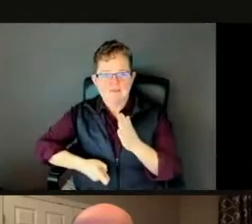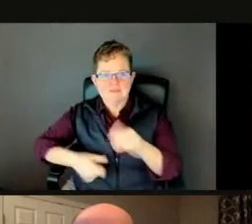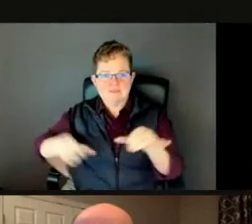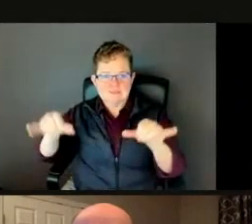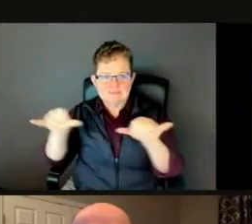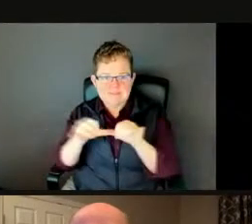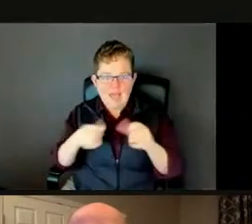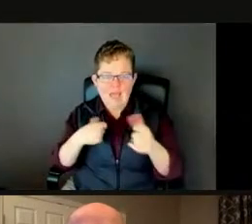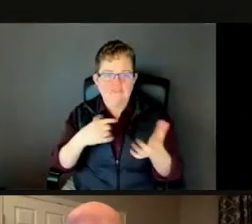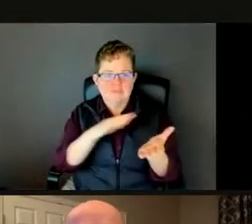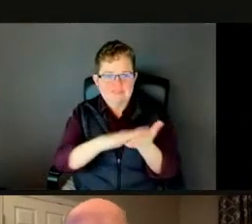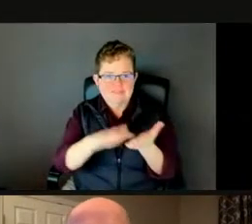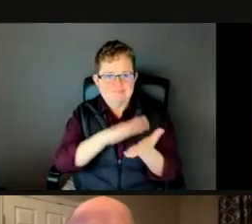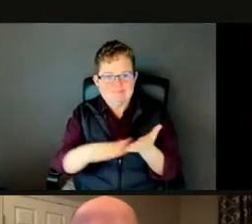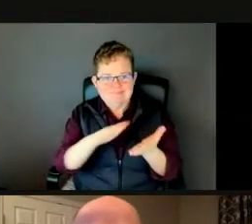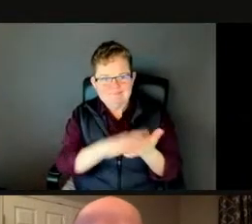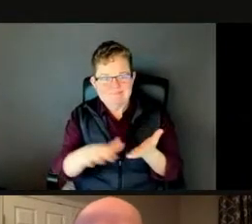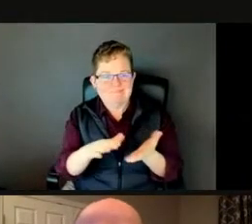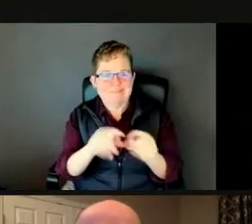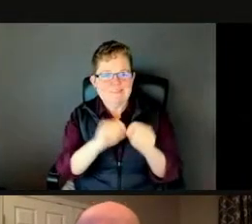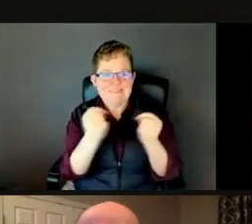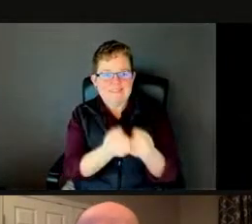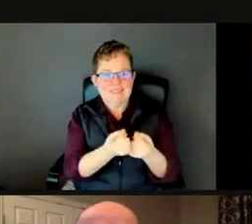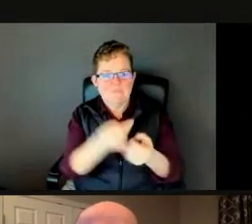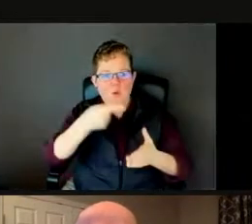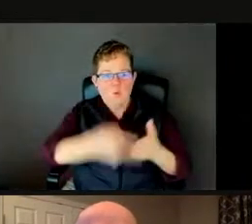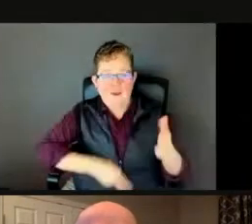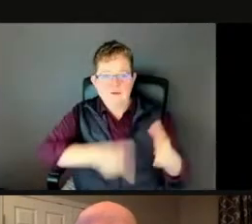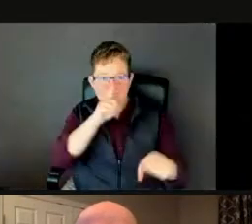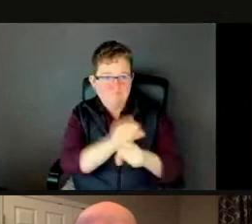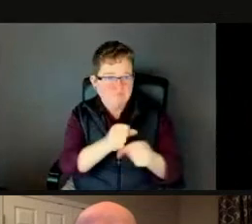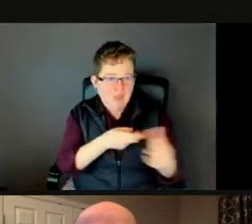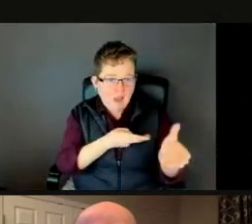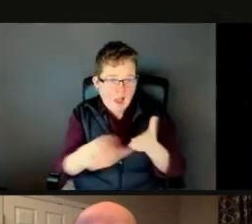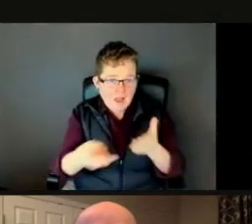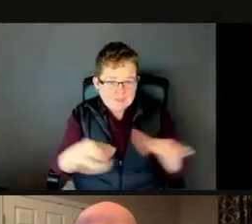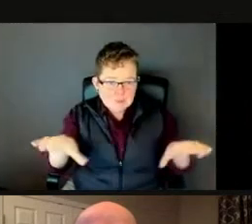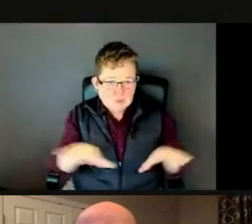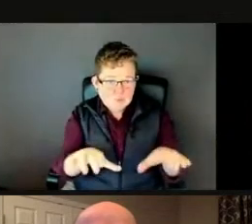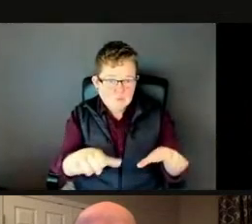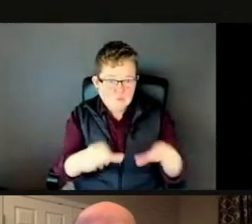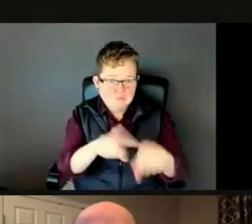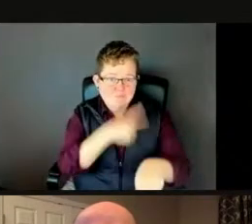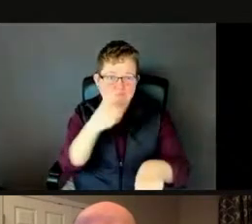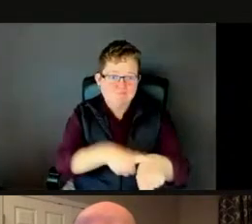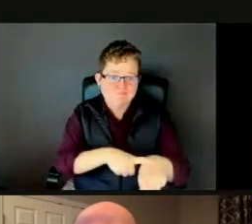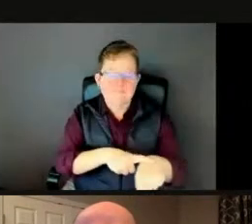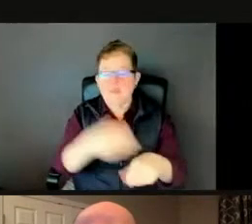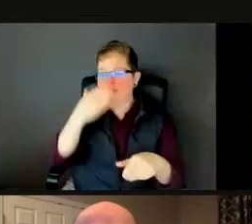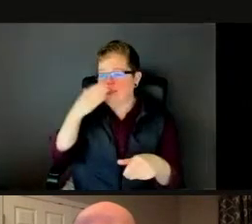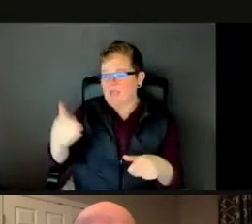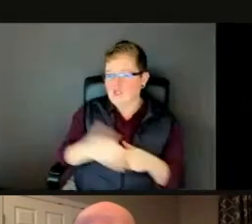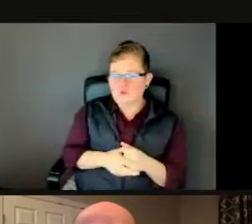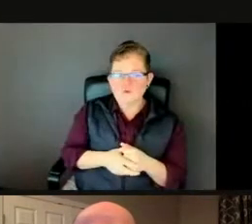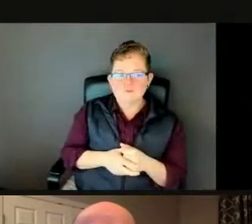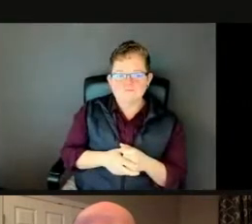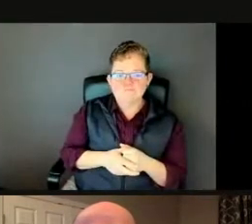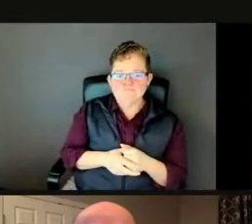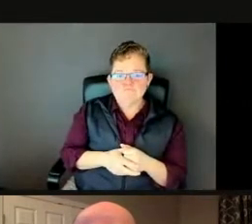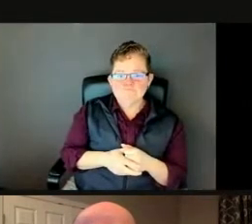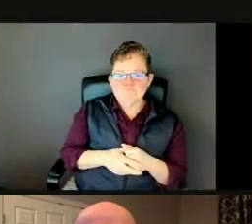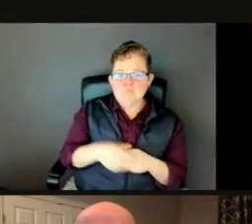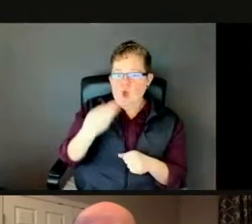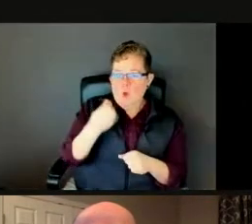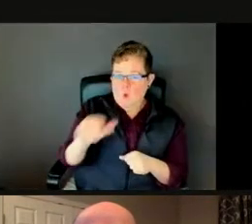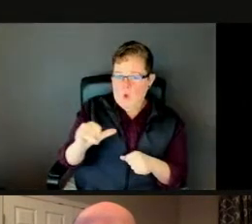of the sanitation team and what it would honestly do. So thank you. Thank you, Councillor. Just kind of